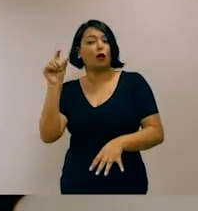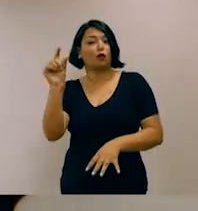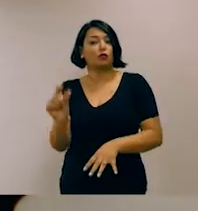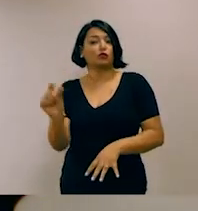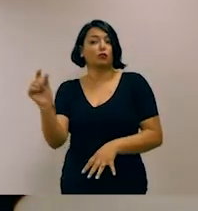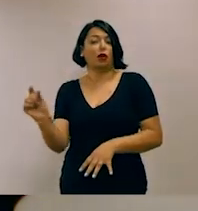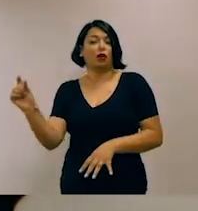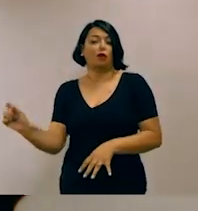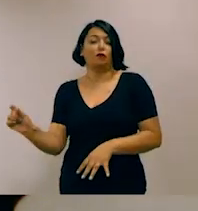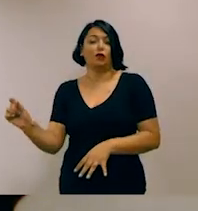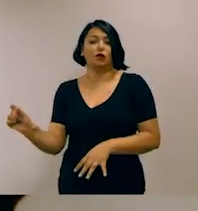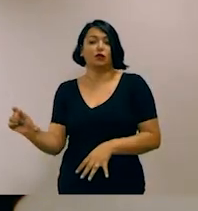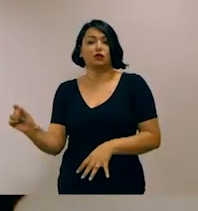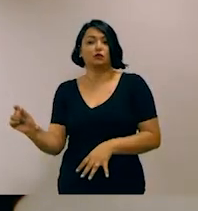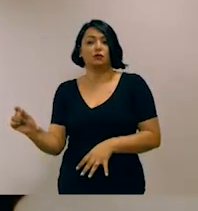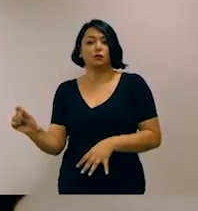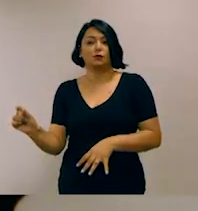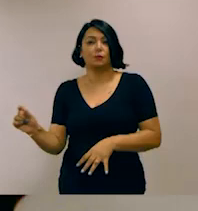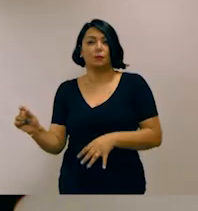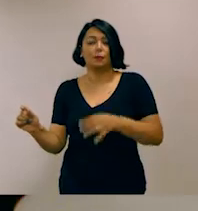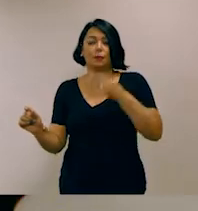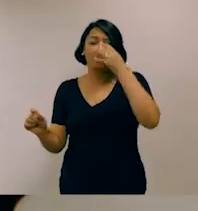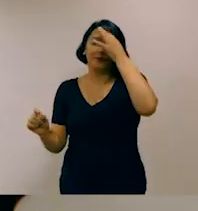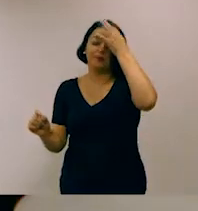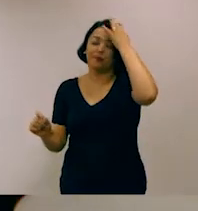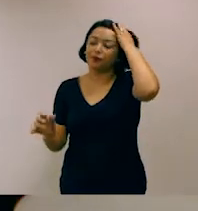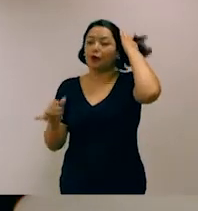this. So we haven't faced this problem.